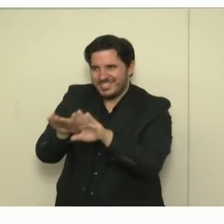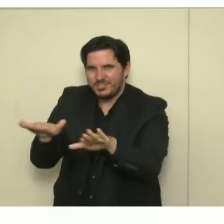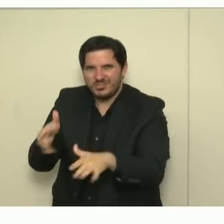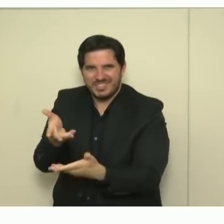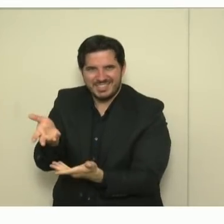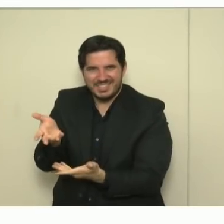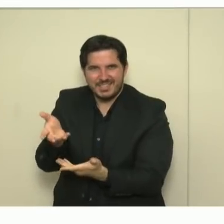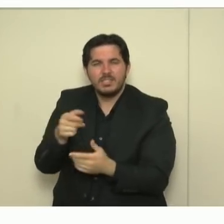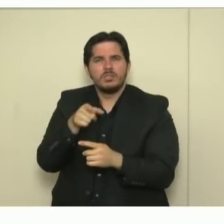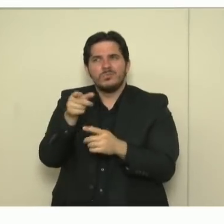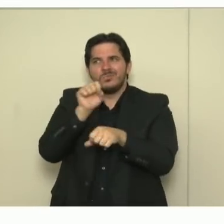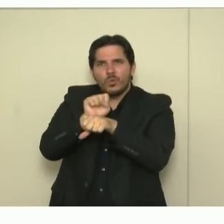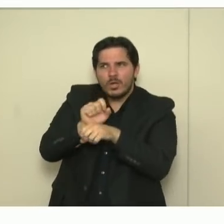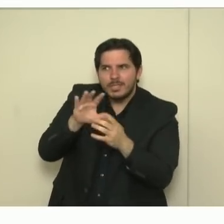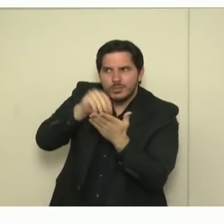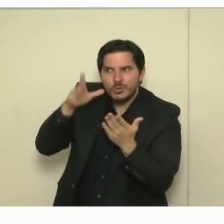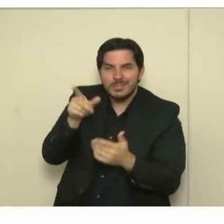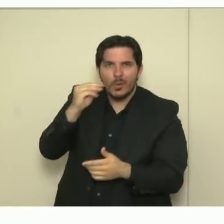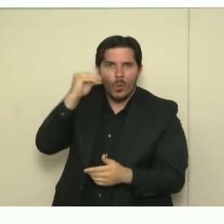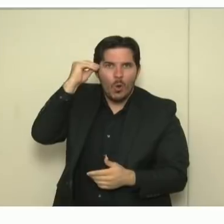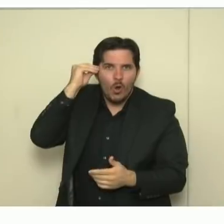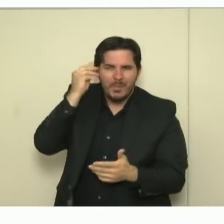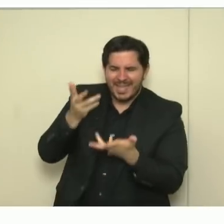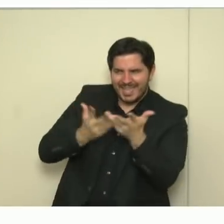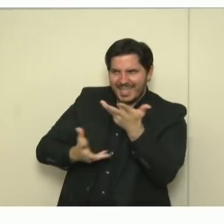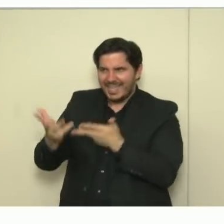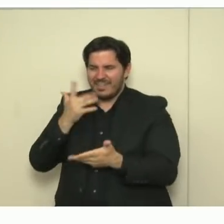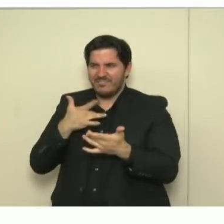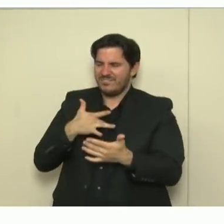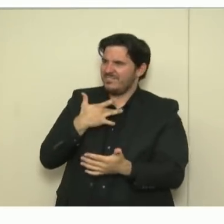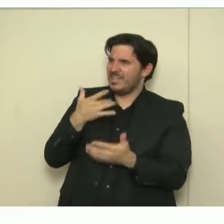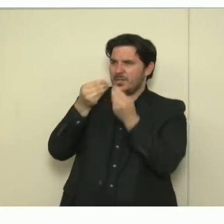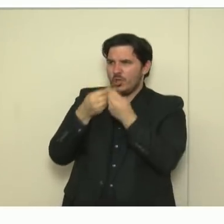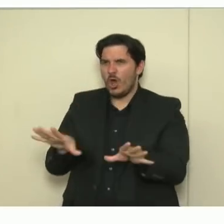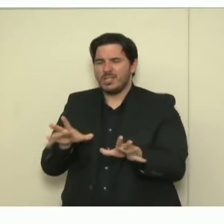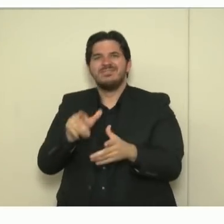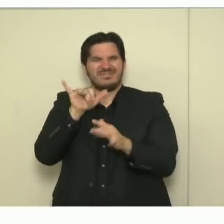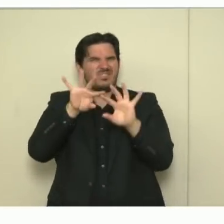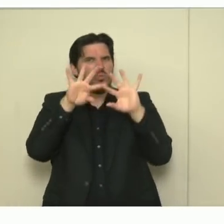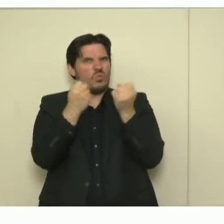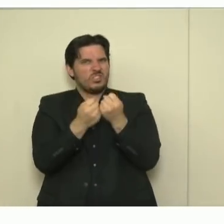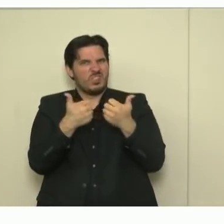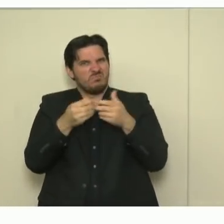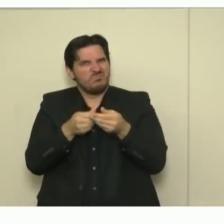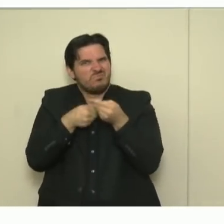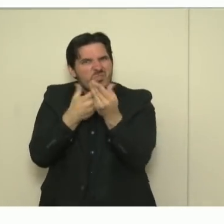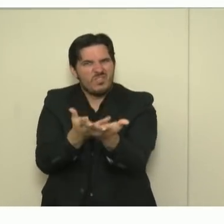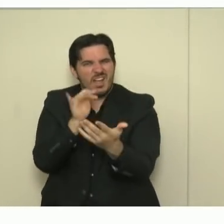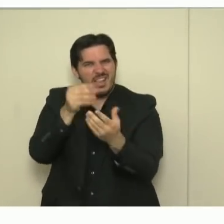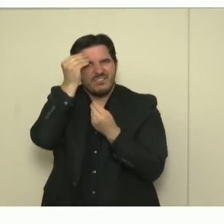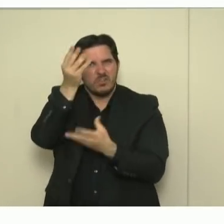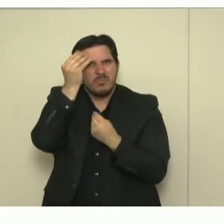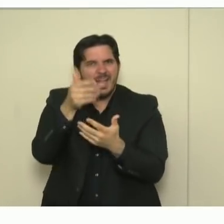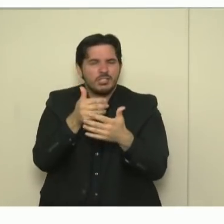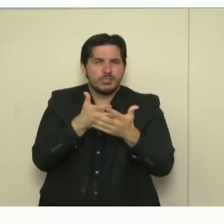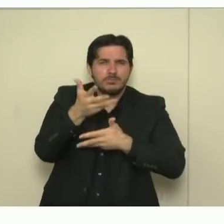working with your students at home. And I know that is something that many parents are looking for tips and strategies on how